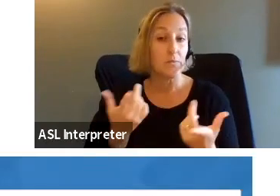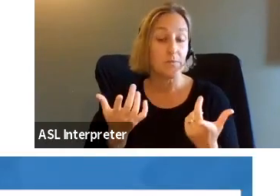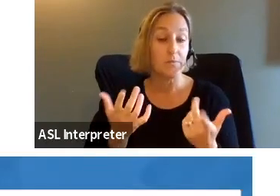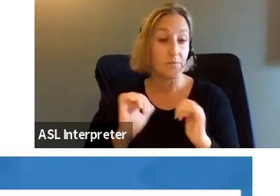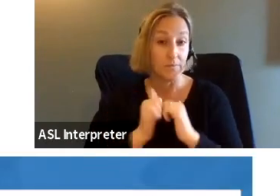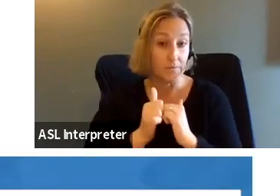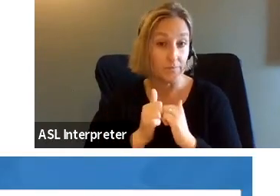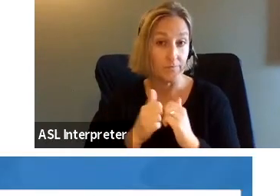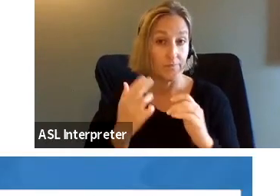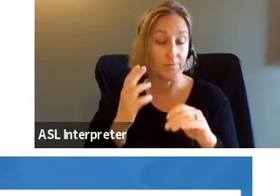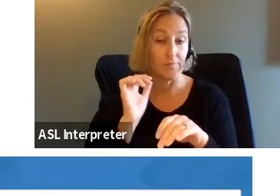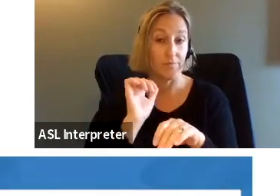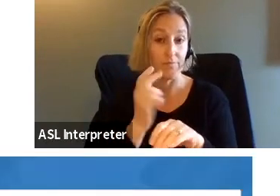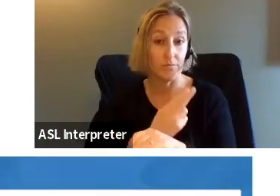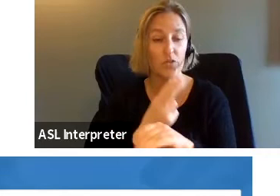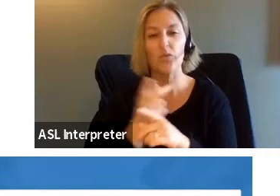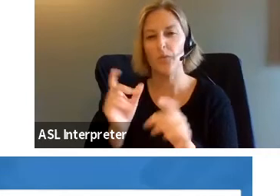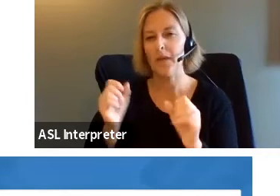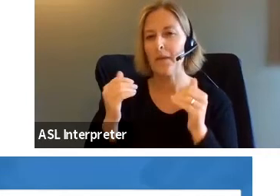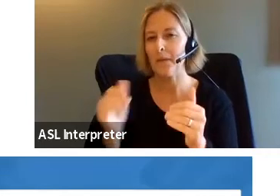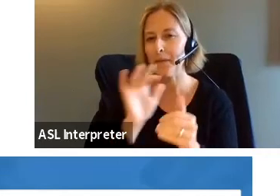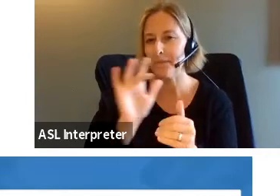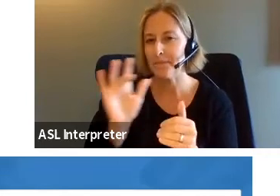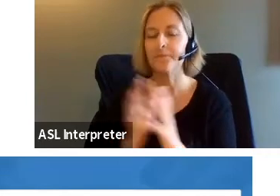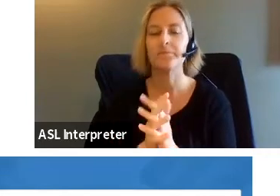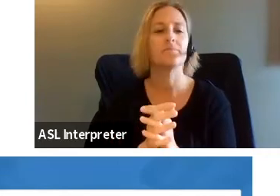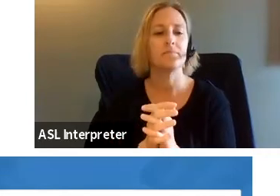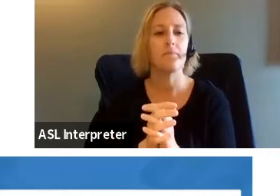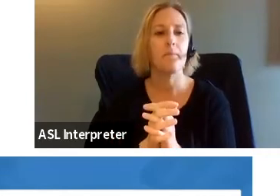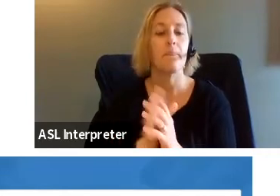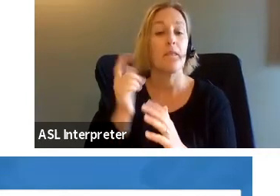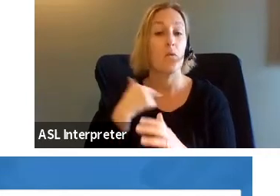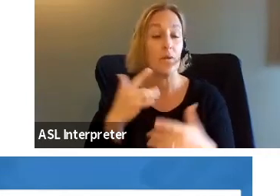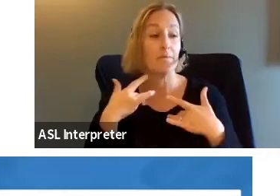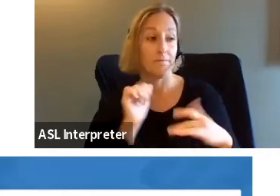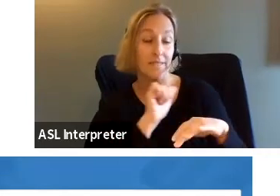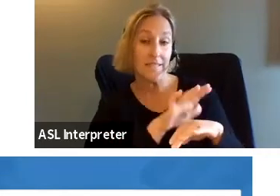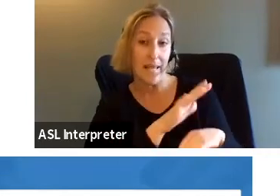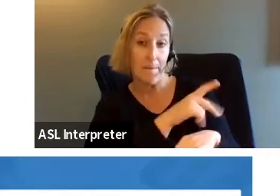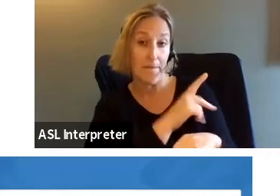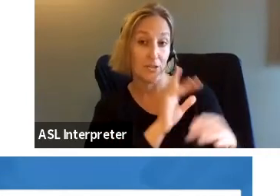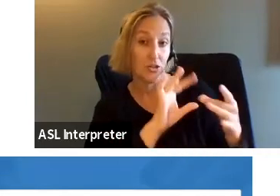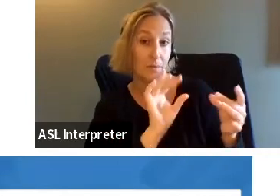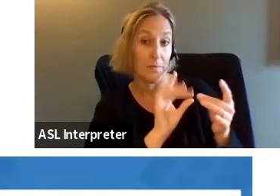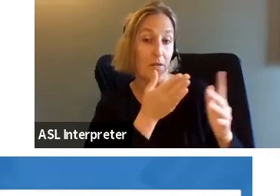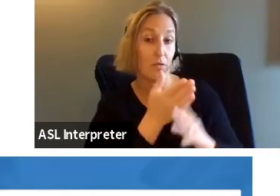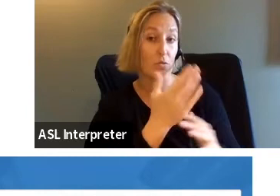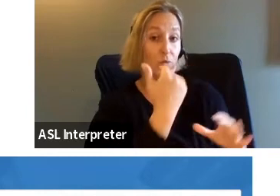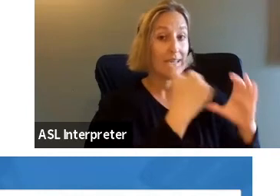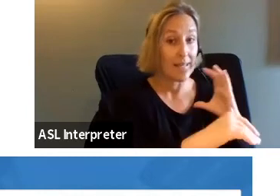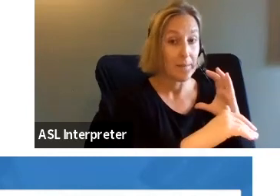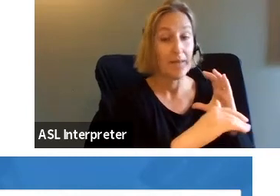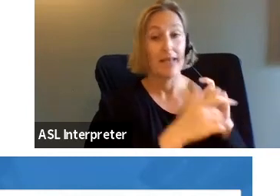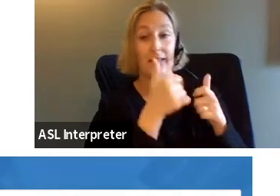just advance, yeah. We would send patients a message via email and via text at the time